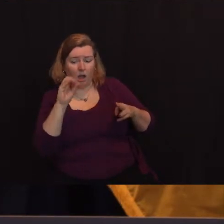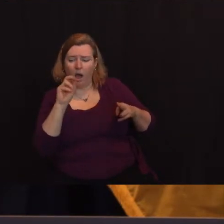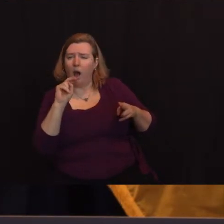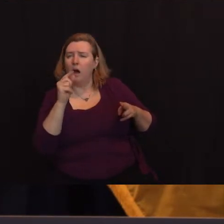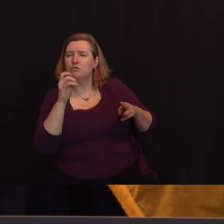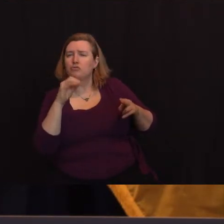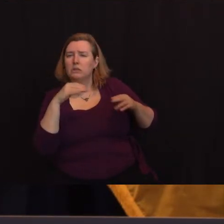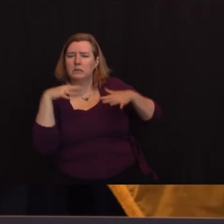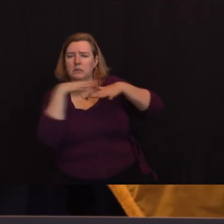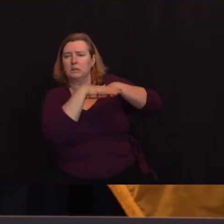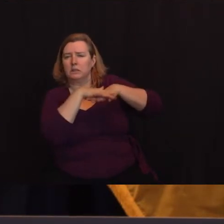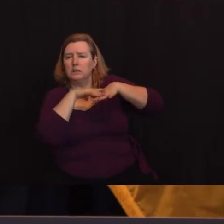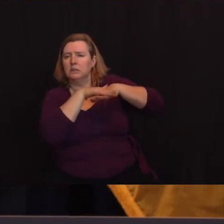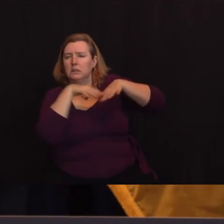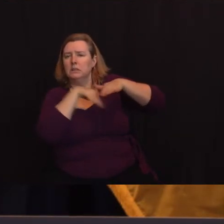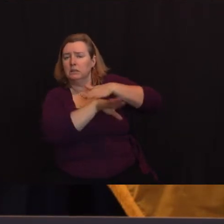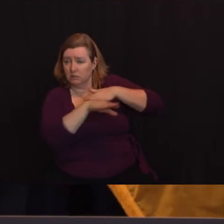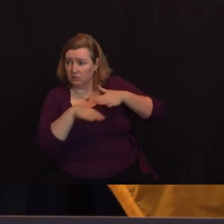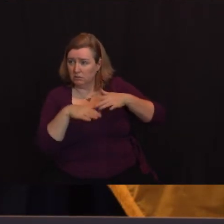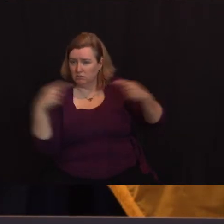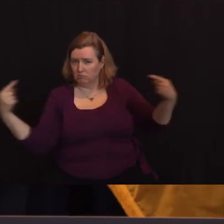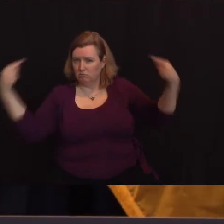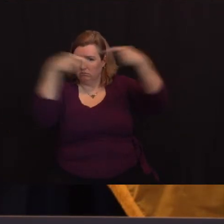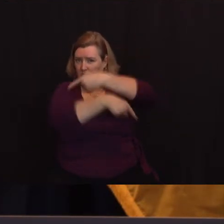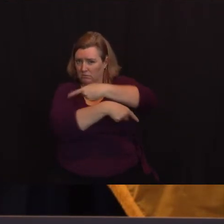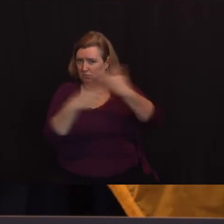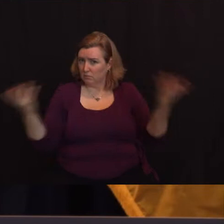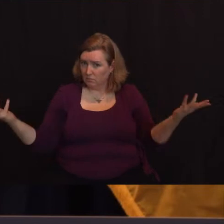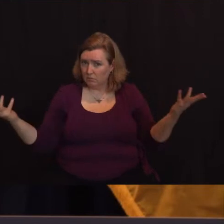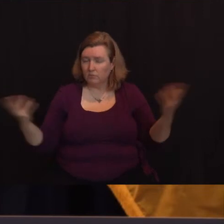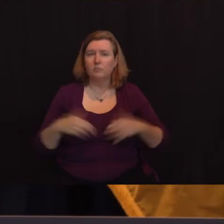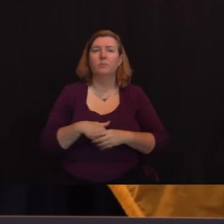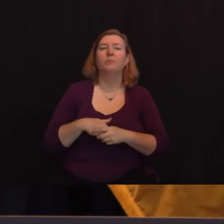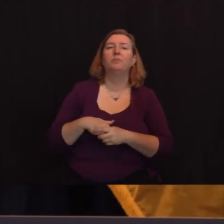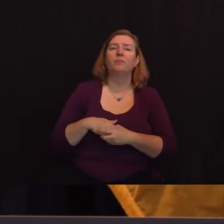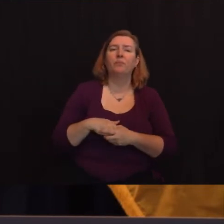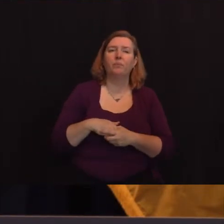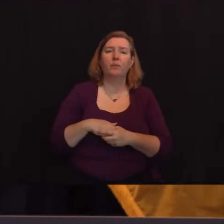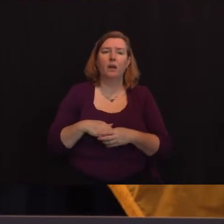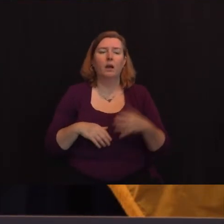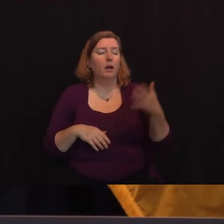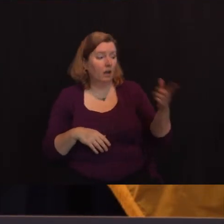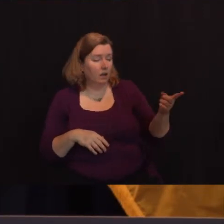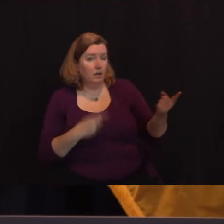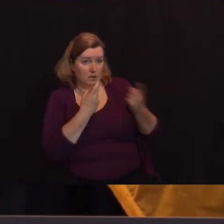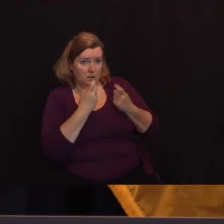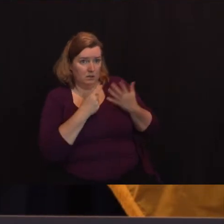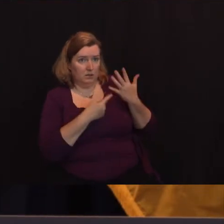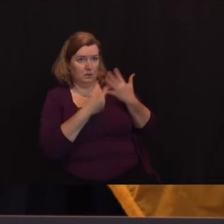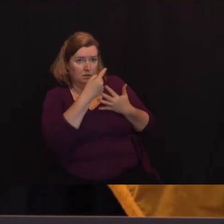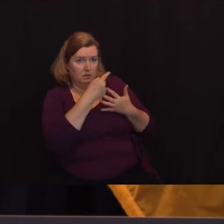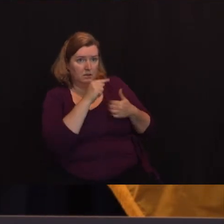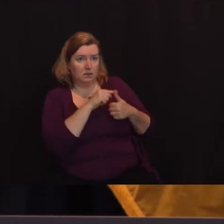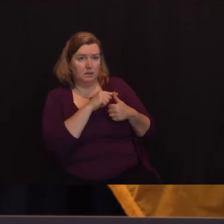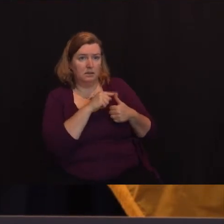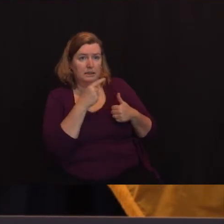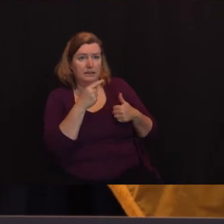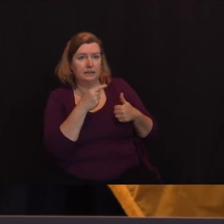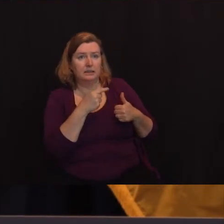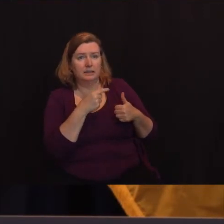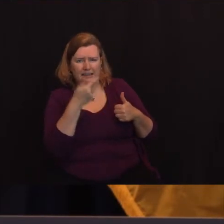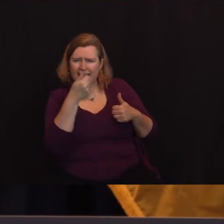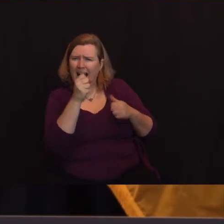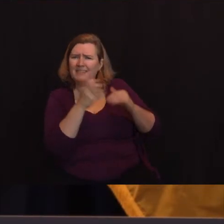So gasoline prices have crept up. Maybe you could even say more than crept up in New Jersey. I think the average price is